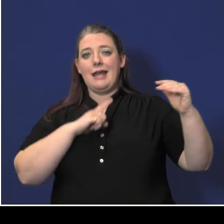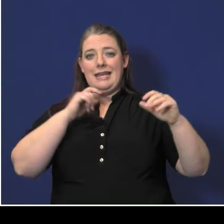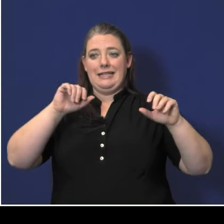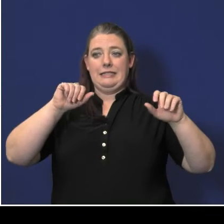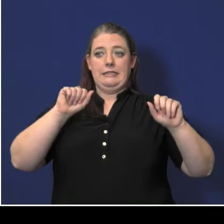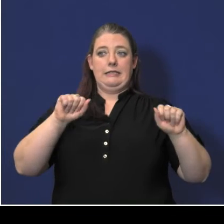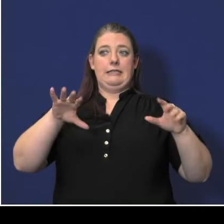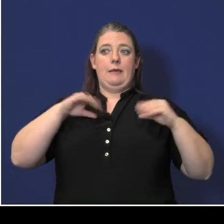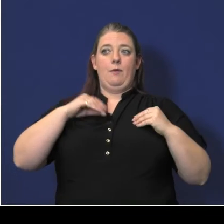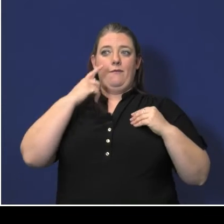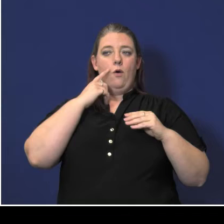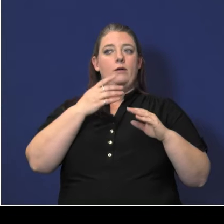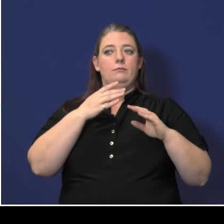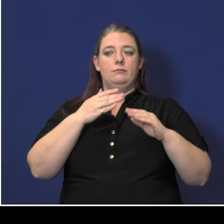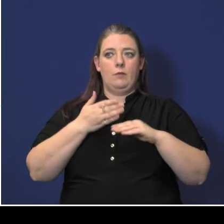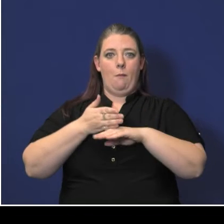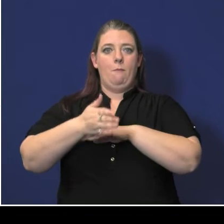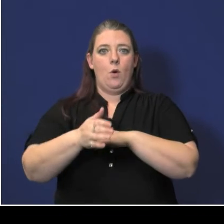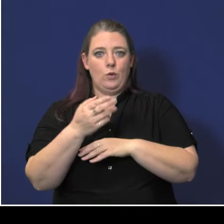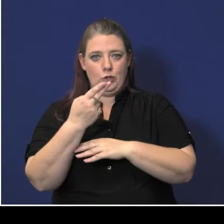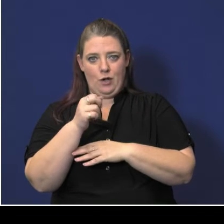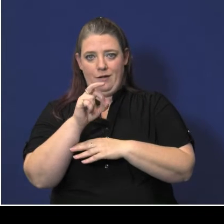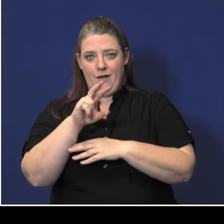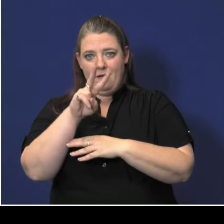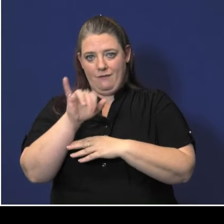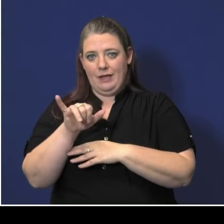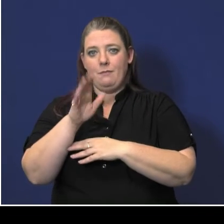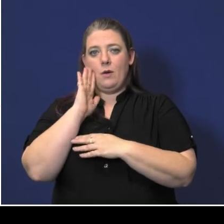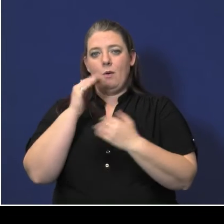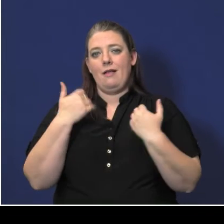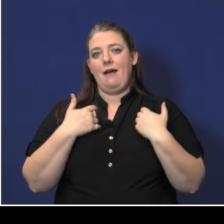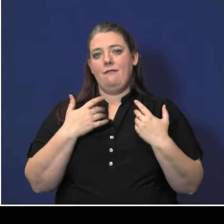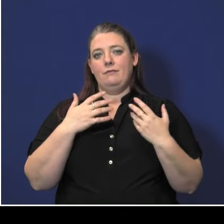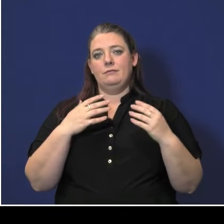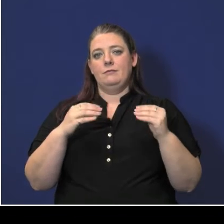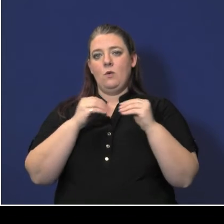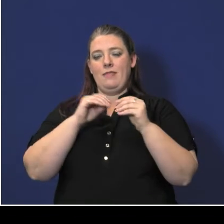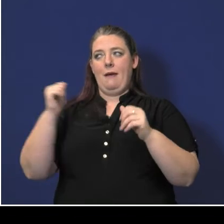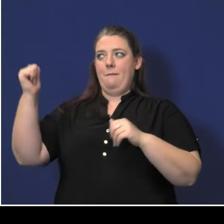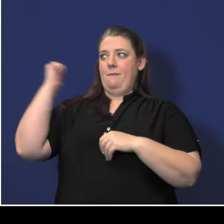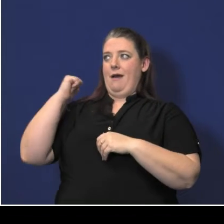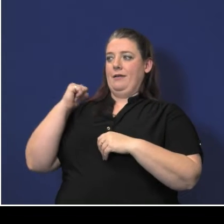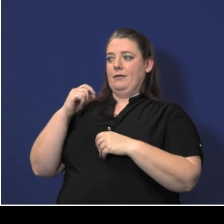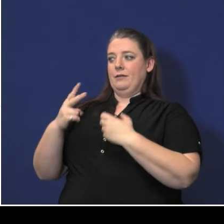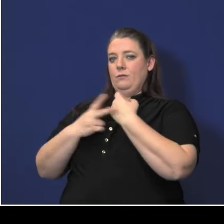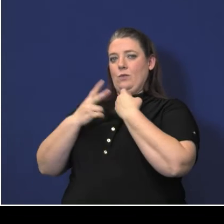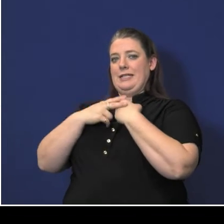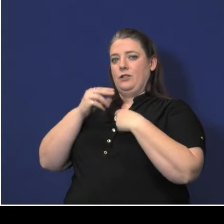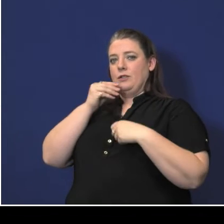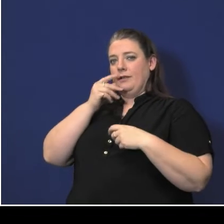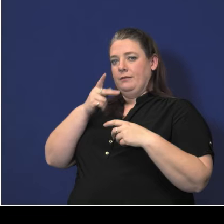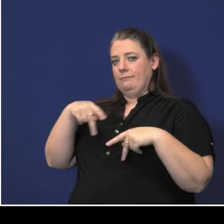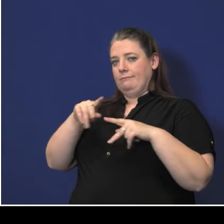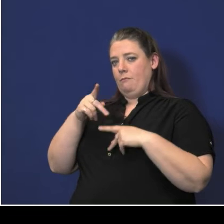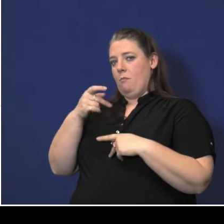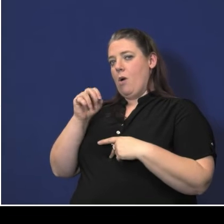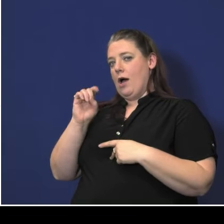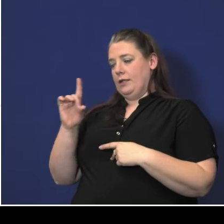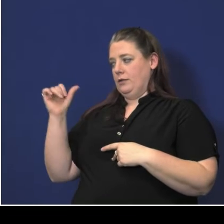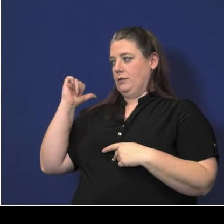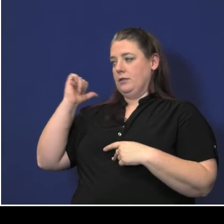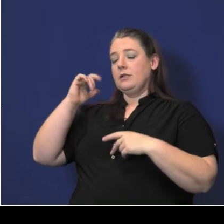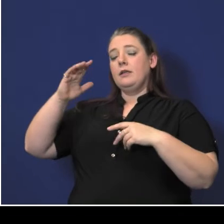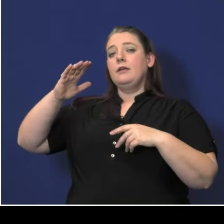post-Harvey, but that we get as much of that site into the back detention pond and ultimately off-site as soon as we can. We know that this